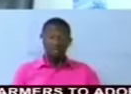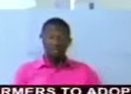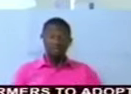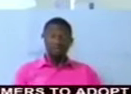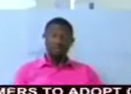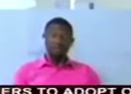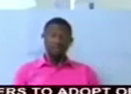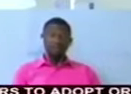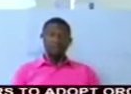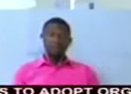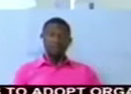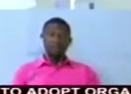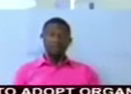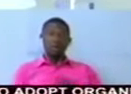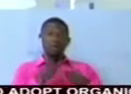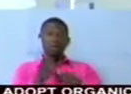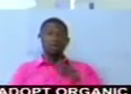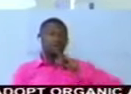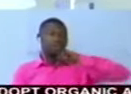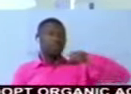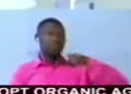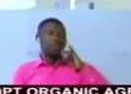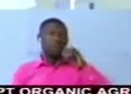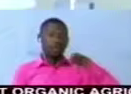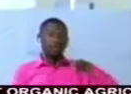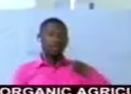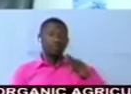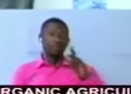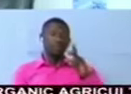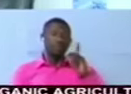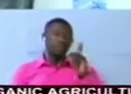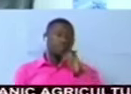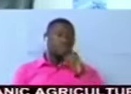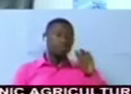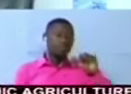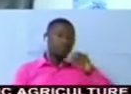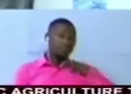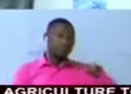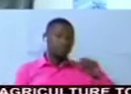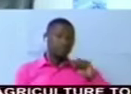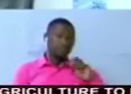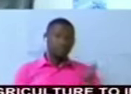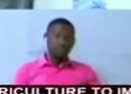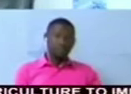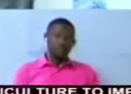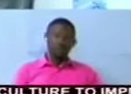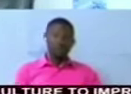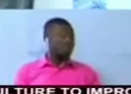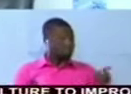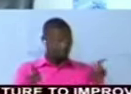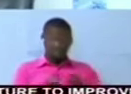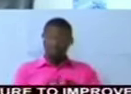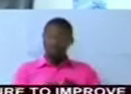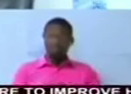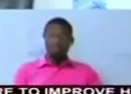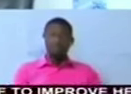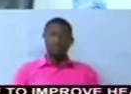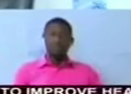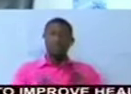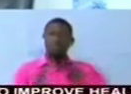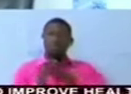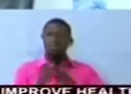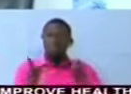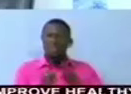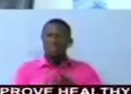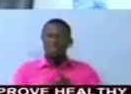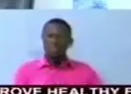Drame? Jim Drame, nang? If he says that. Jim tam the same. Jim the same. What do you mean by the same? Momi tam